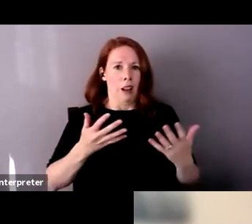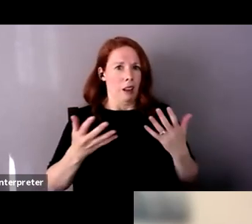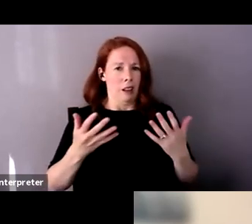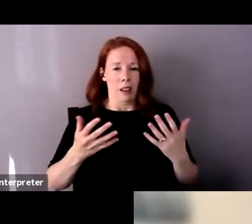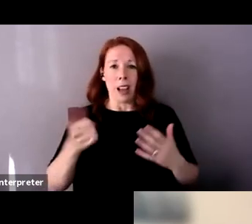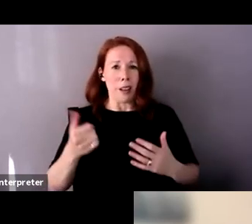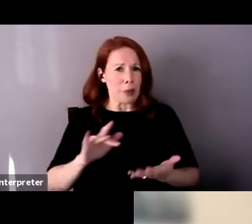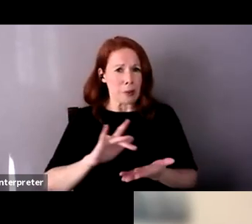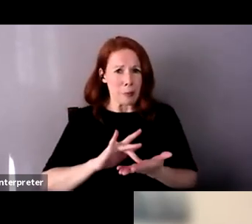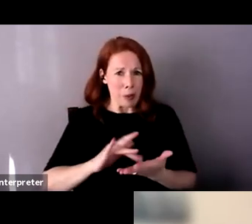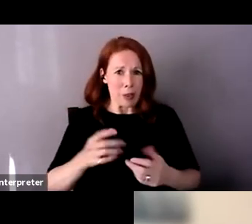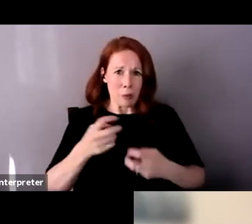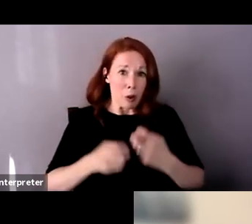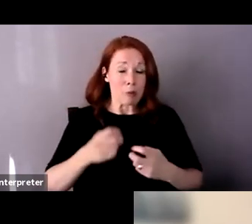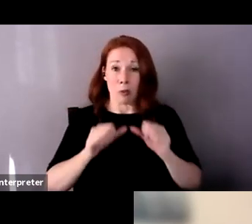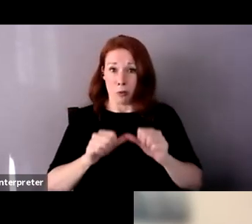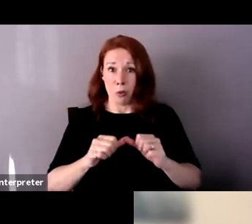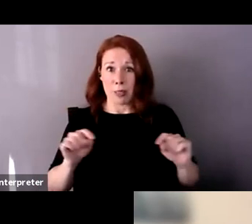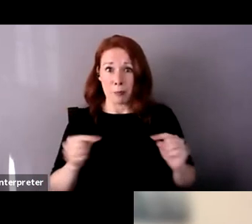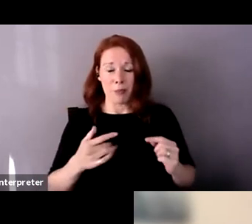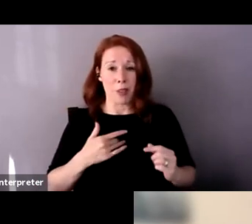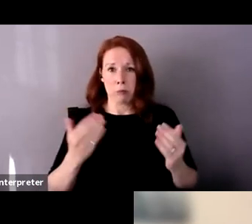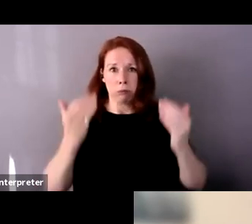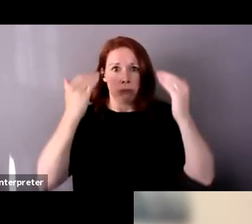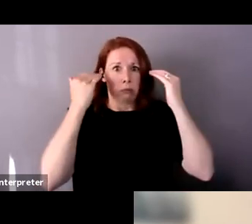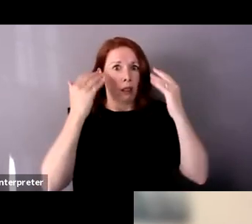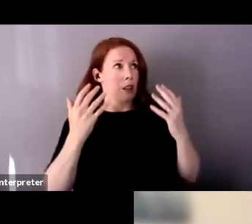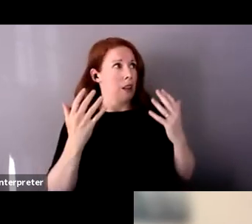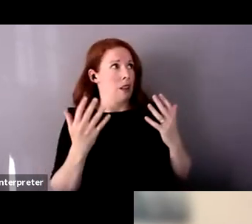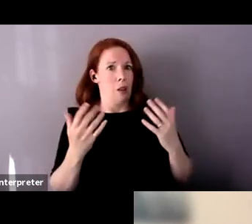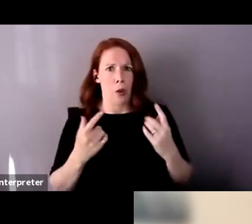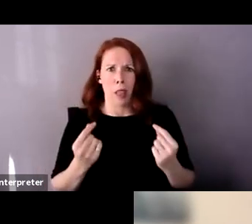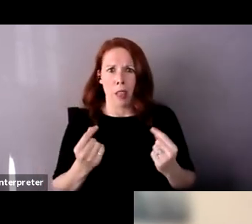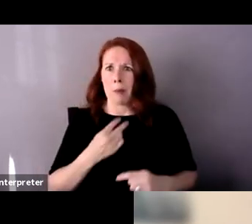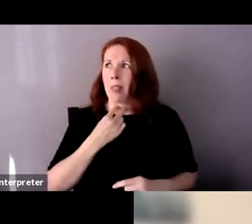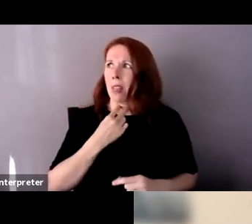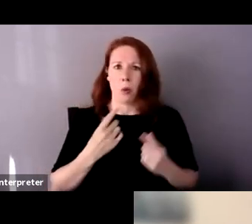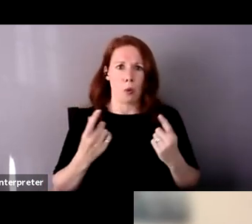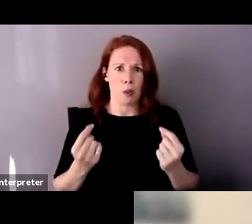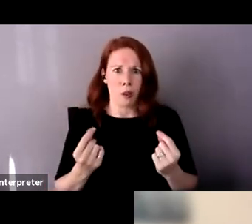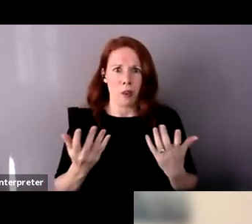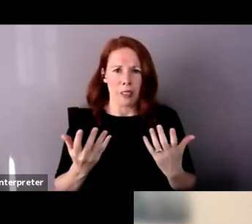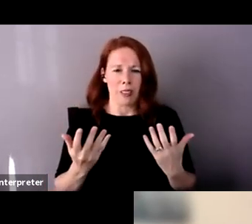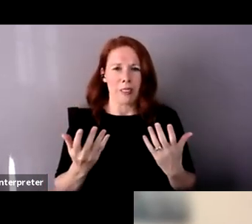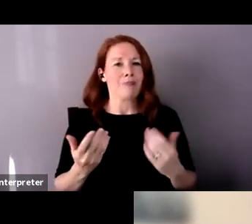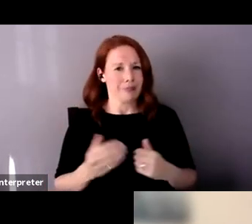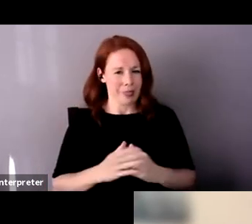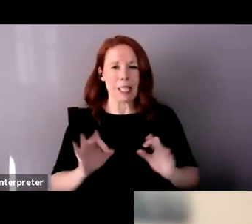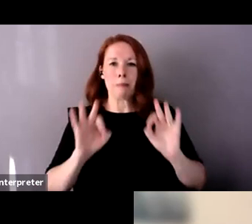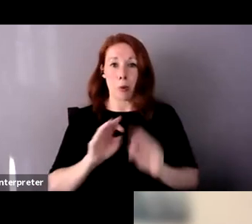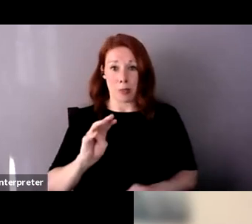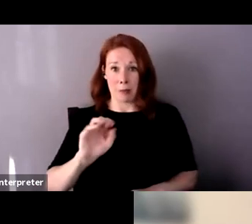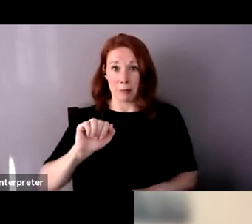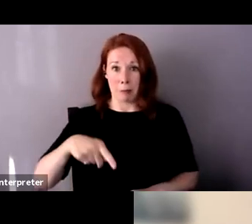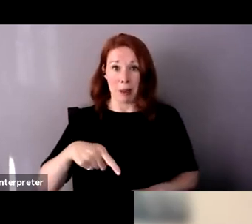other medical problems or chronic pain, it can feel a bit overwhelming. You think, you know, what am I going to do? So having a map